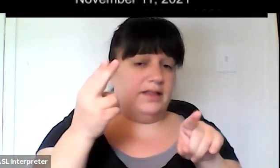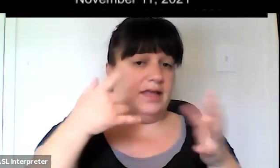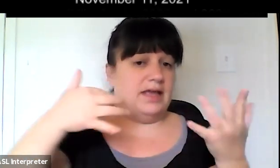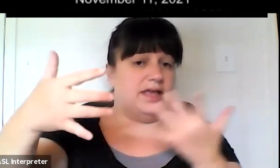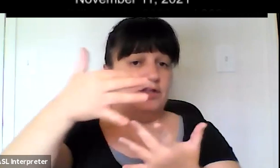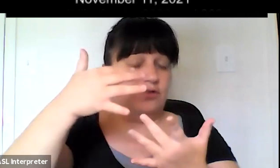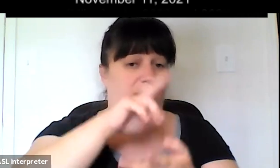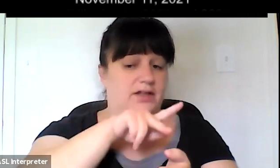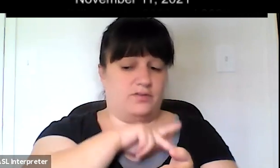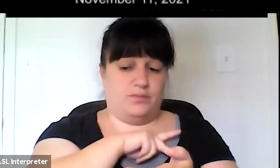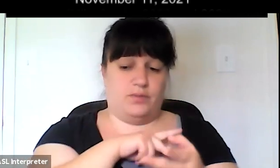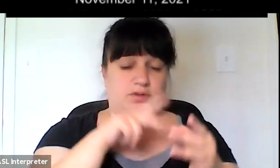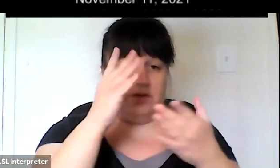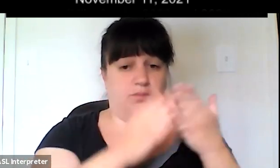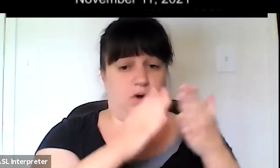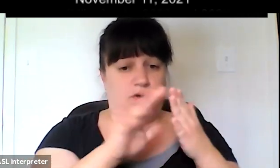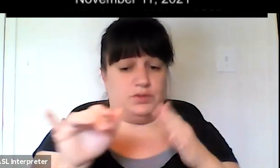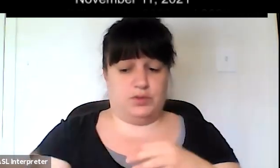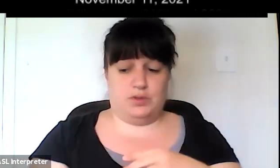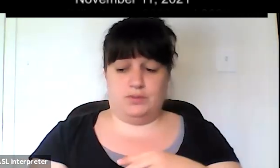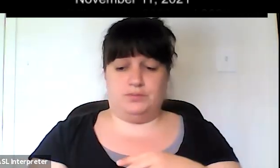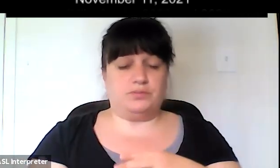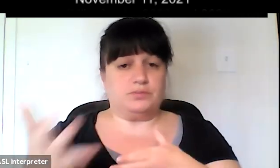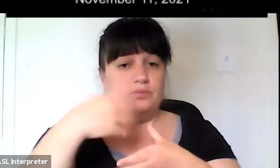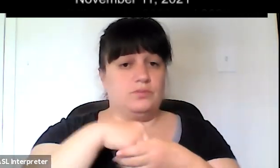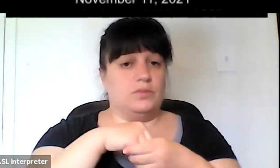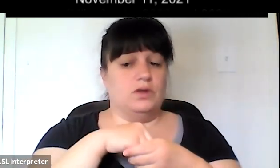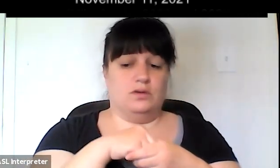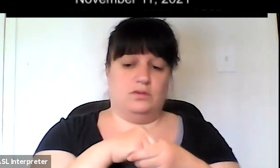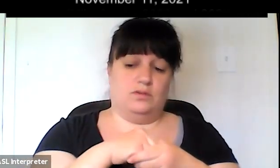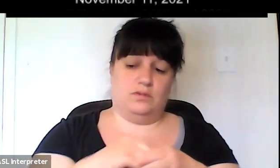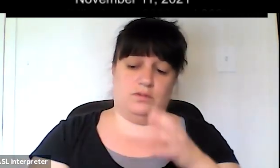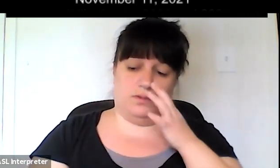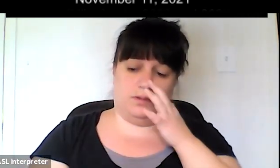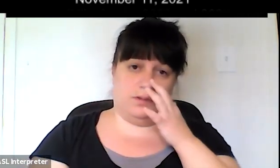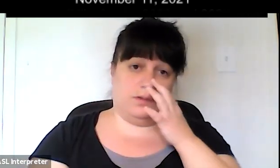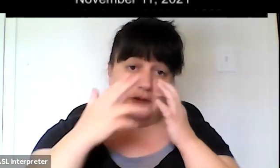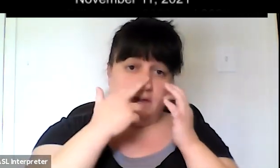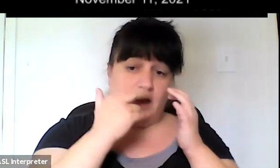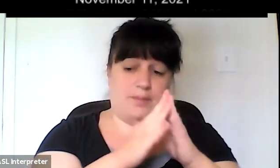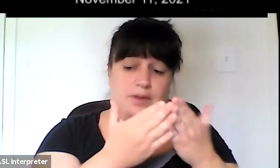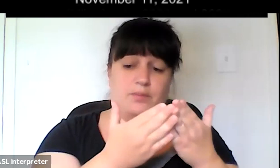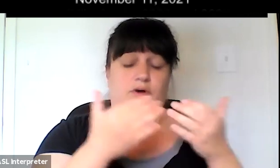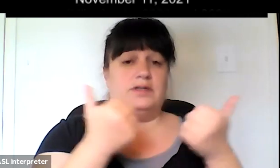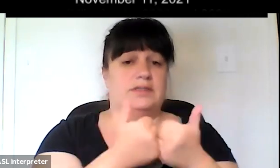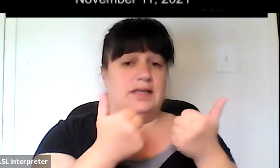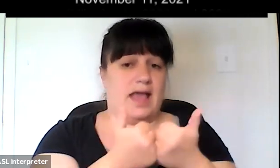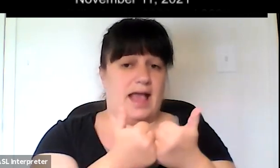interactive personal component as well, which included, of course, the comic books,